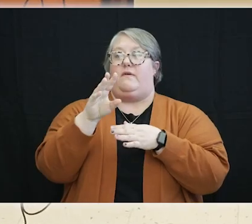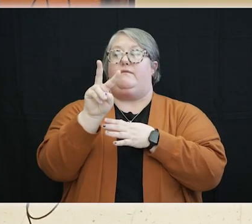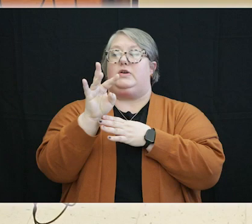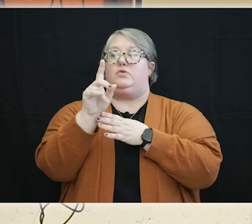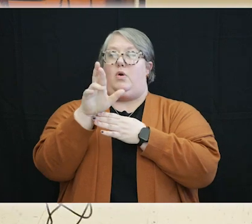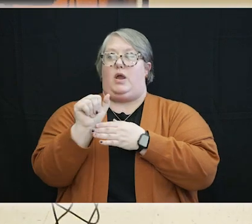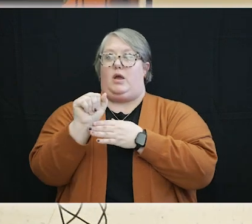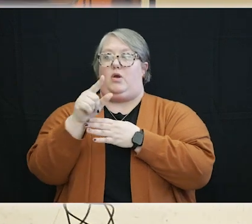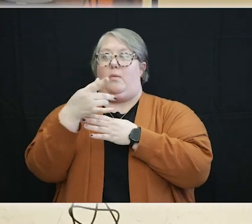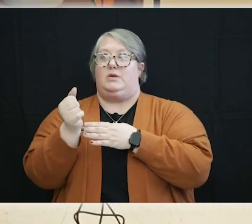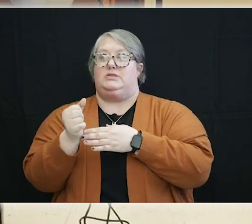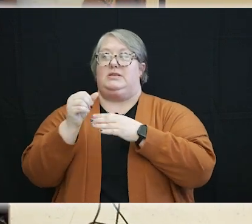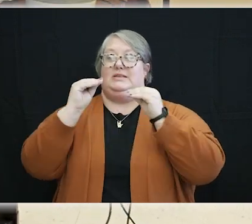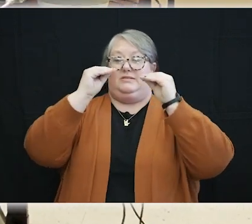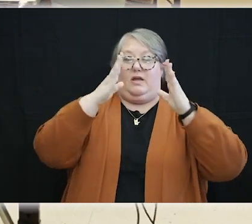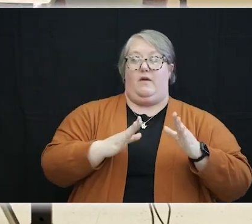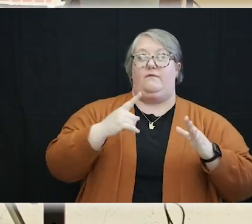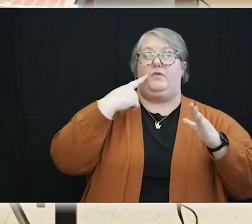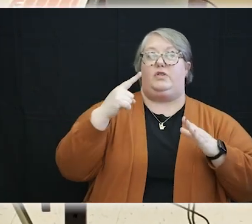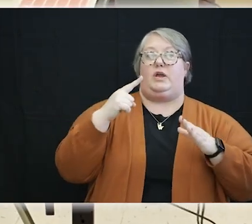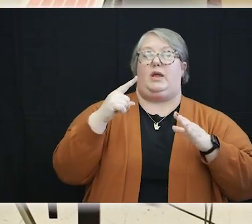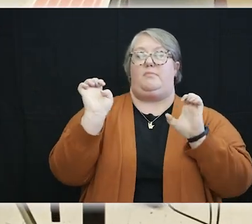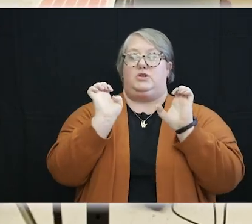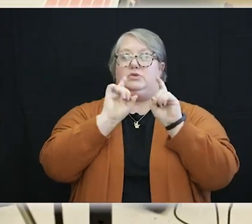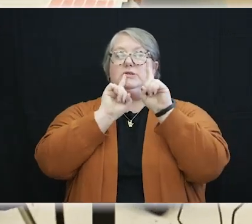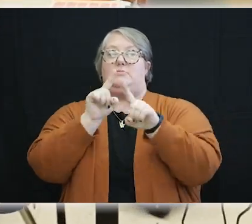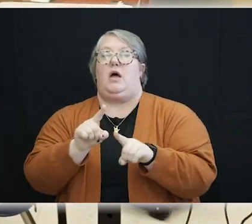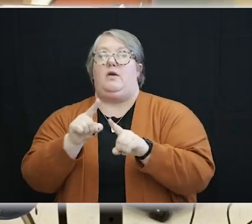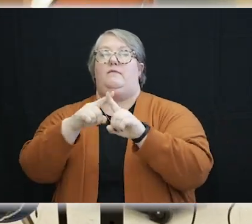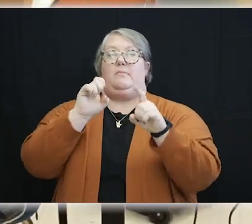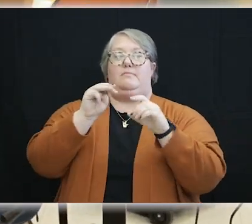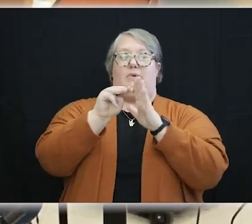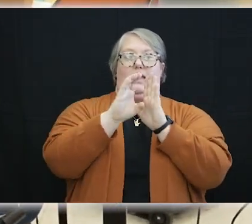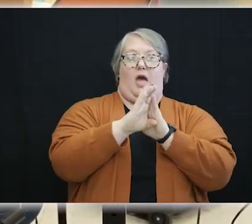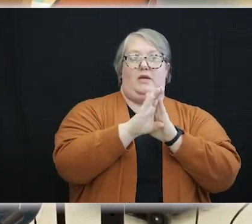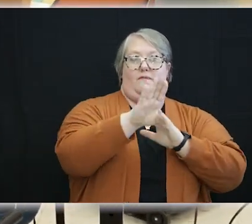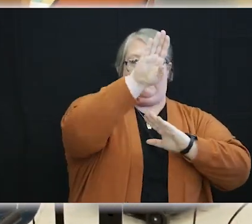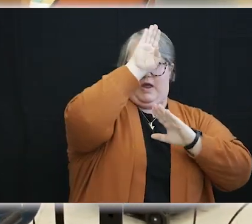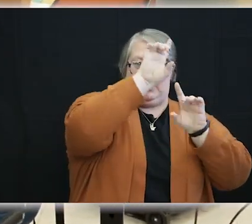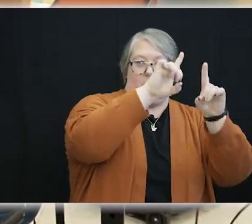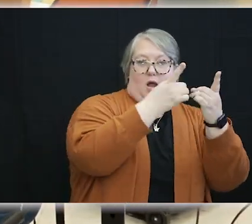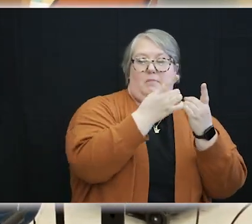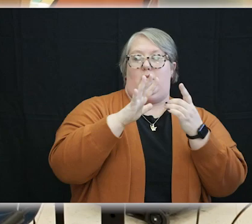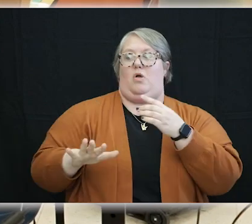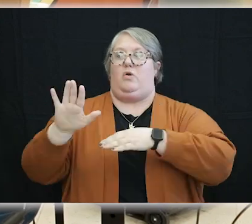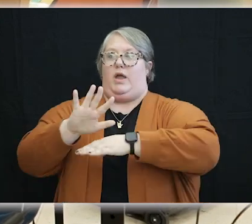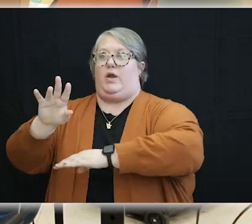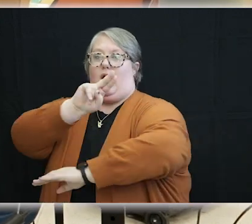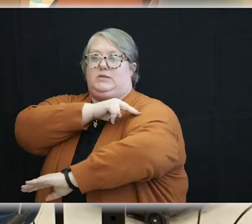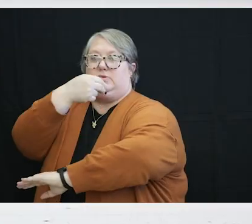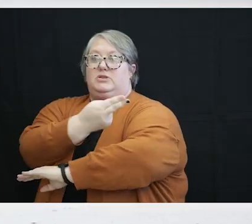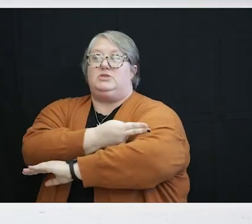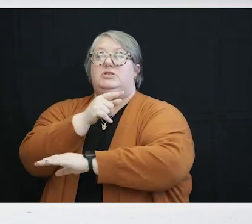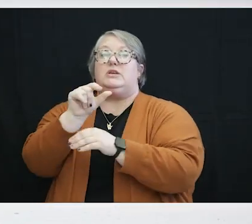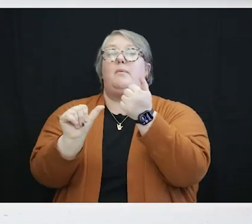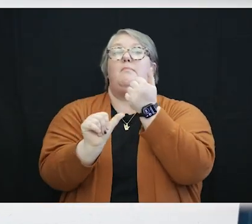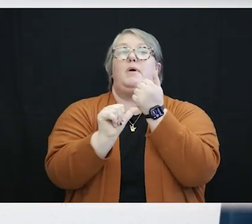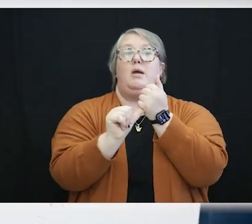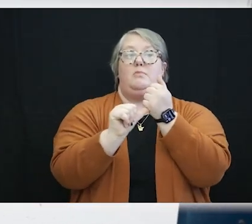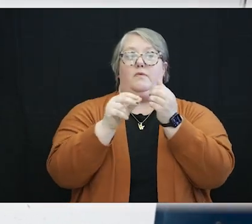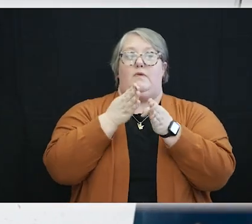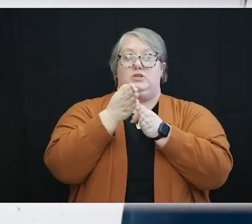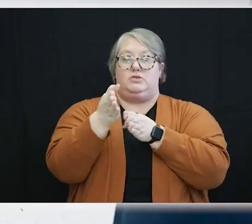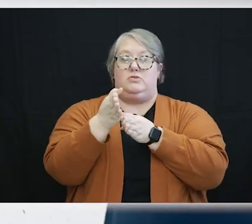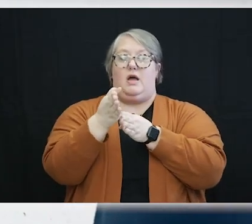ours. Victoria Gomez is the instructor for the emergency responders who are from the McAllen Fire Department and local area hospitals.